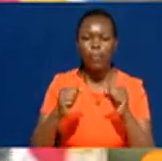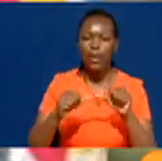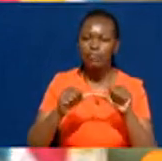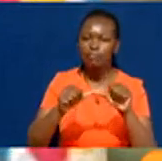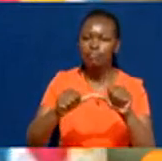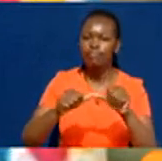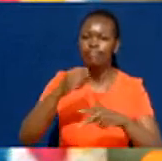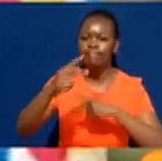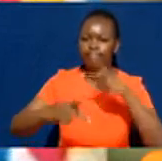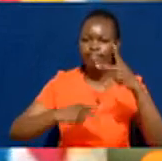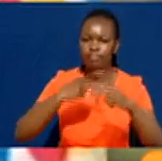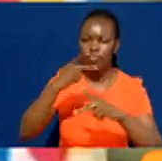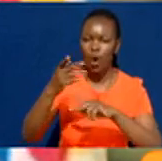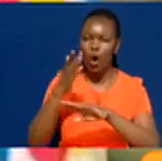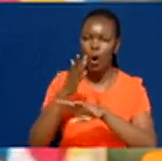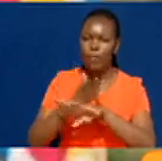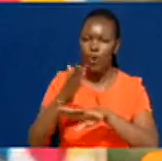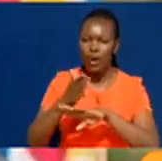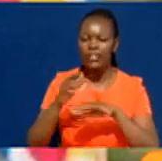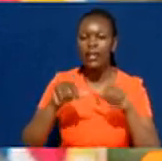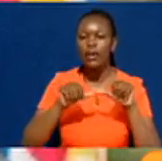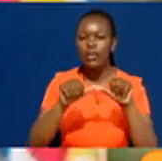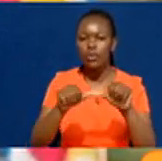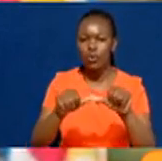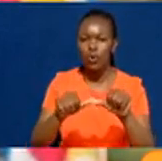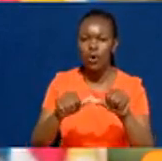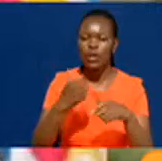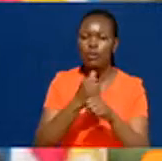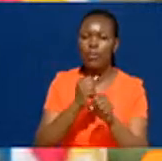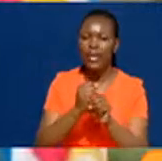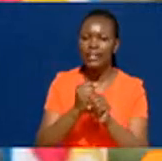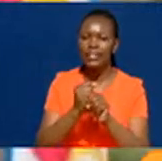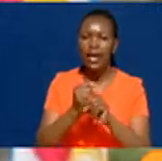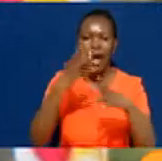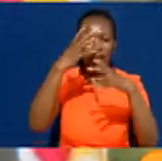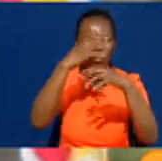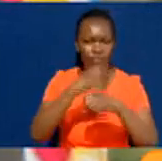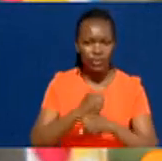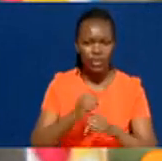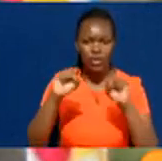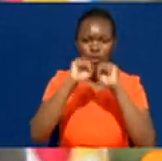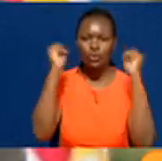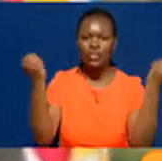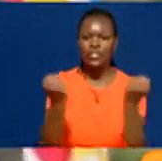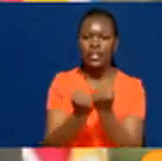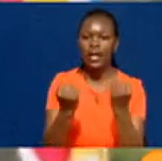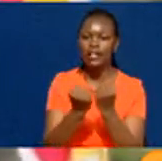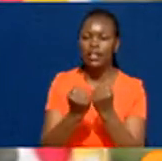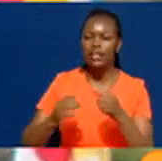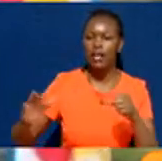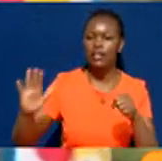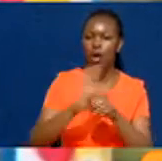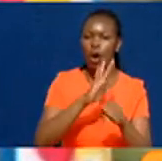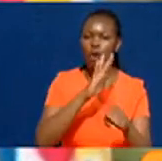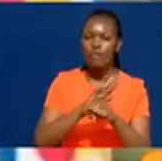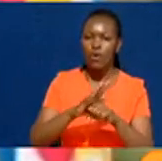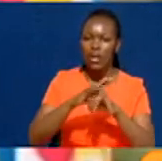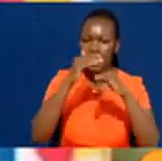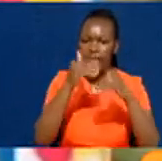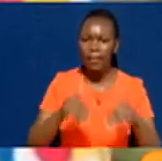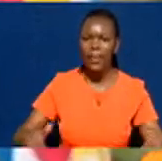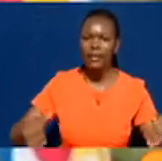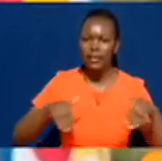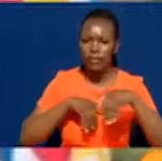progress on the path towards becoming a higher trust society, standing fully on its